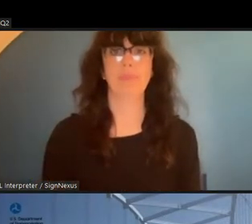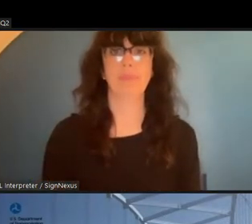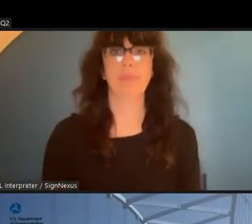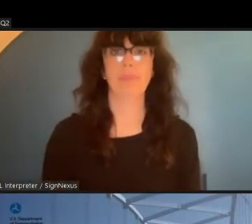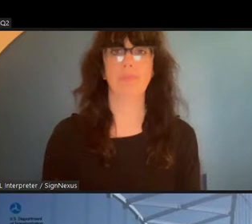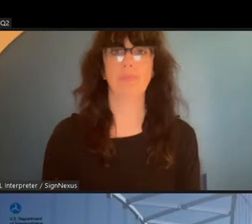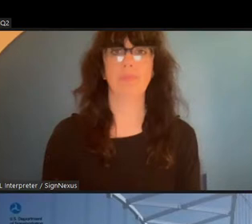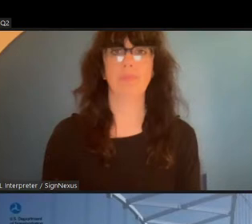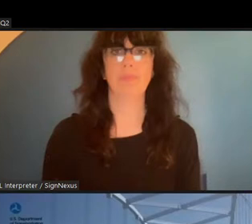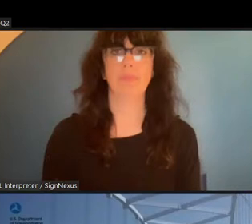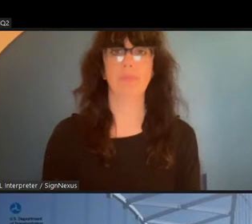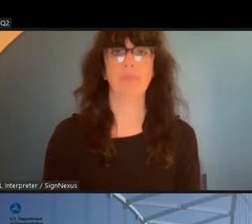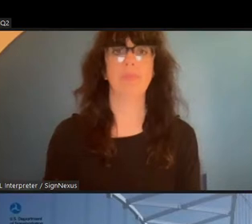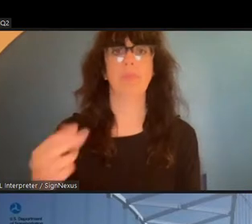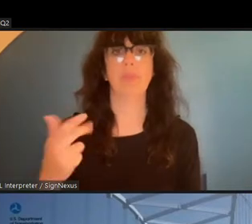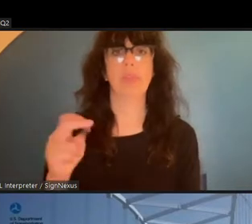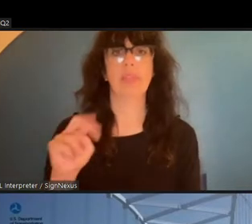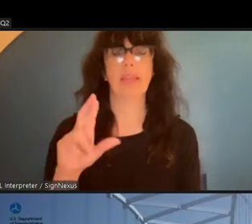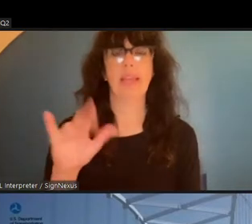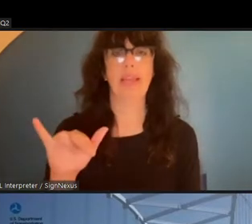henry shire